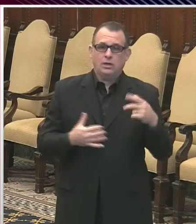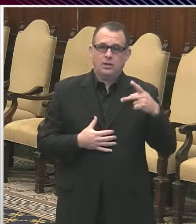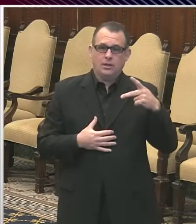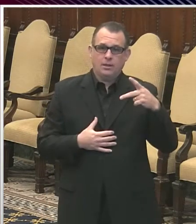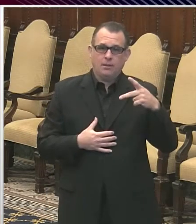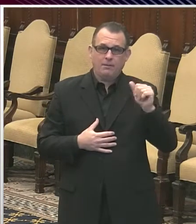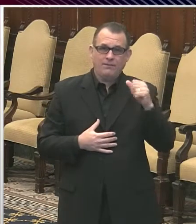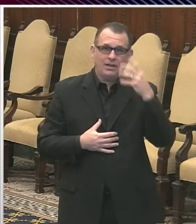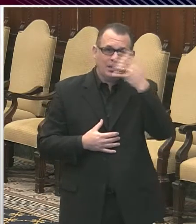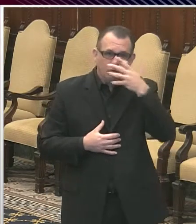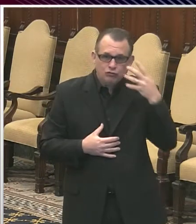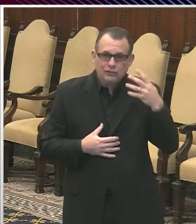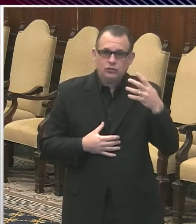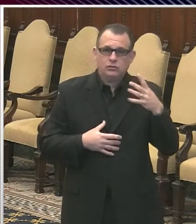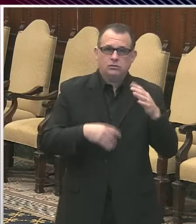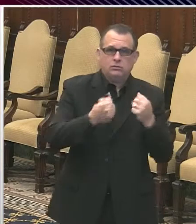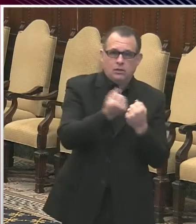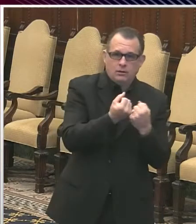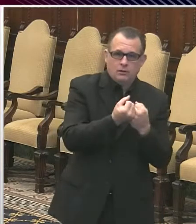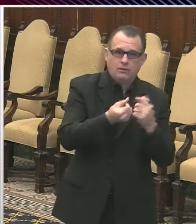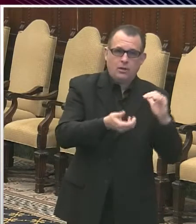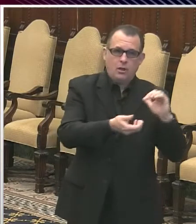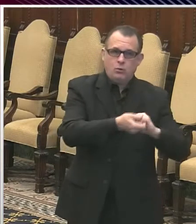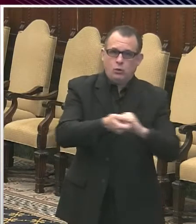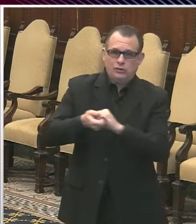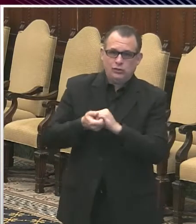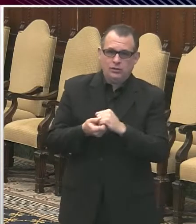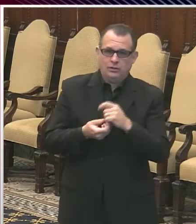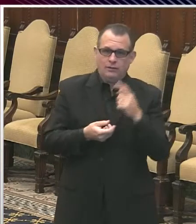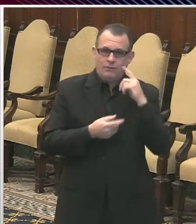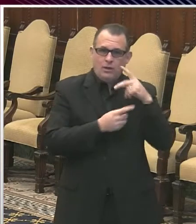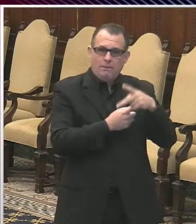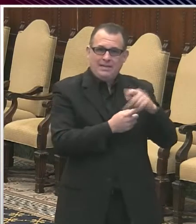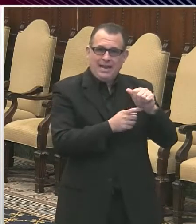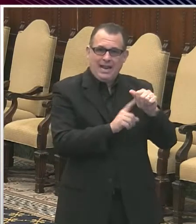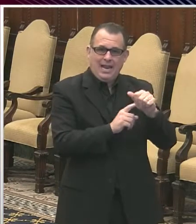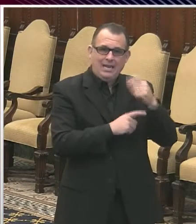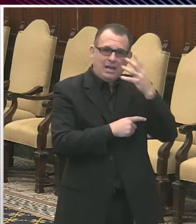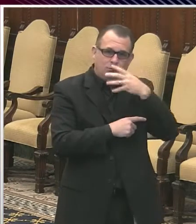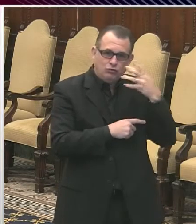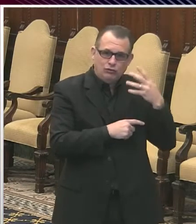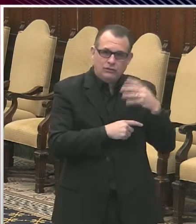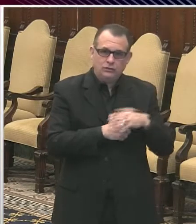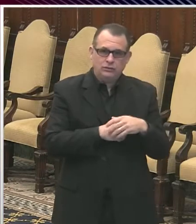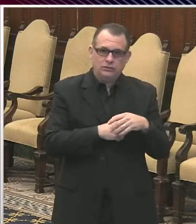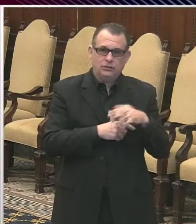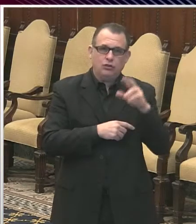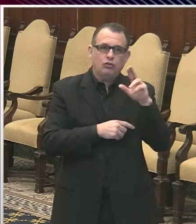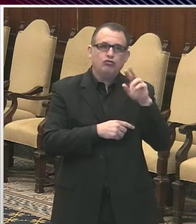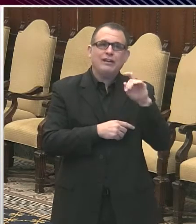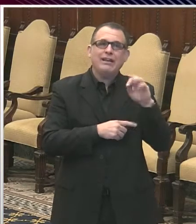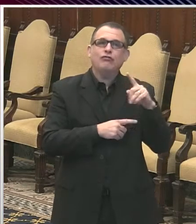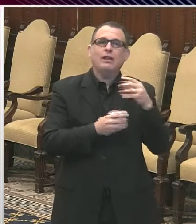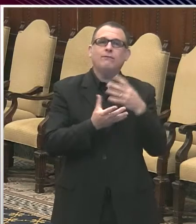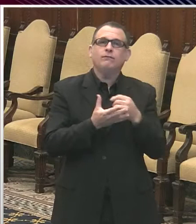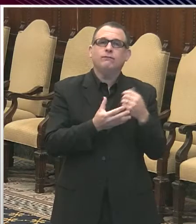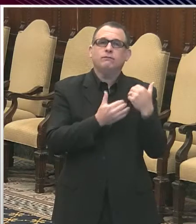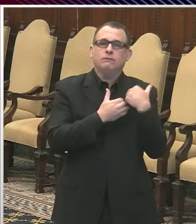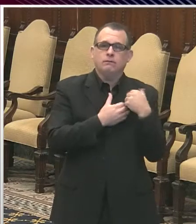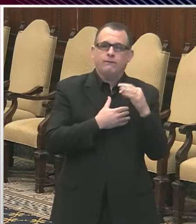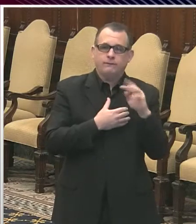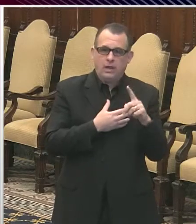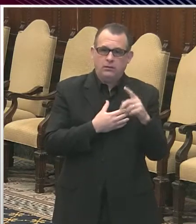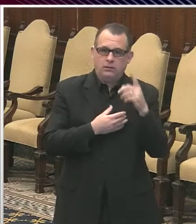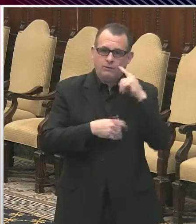Coalition announced the creation of the PA Immigrant Relief Fund. This is a statewide fund that will provide one-time